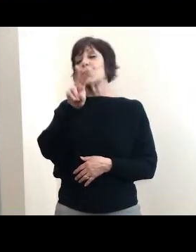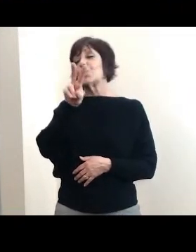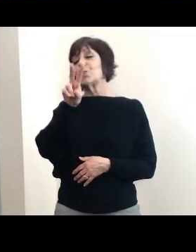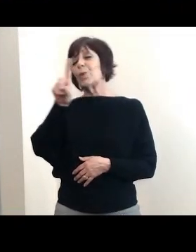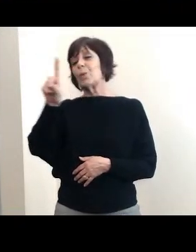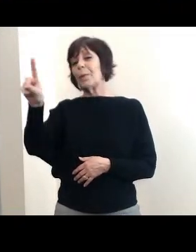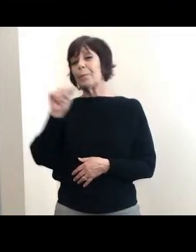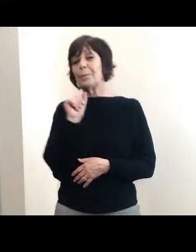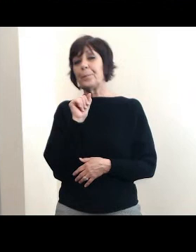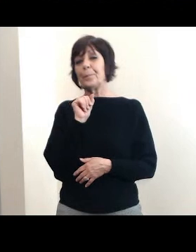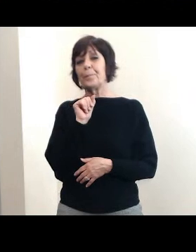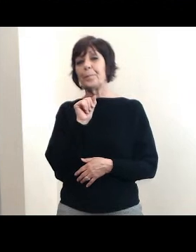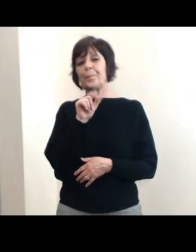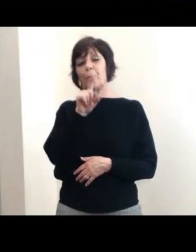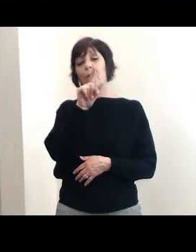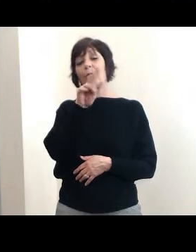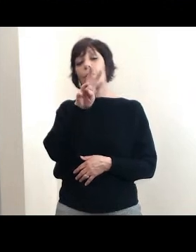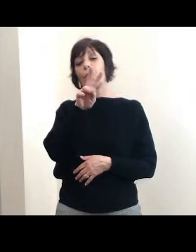14211,